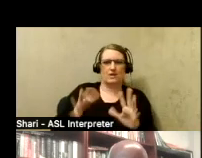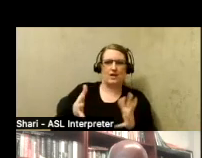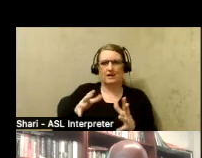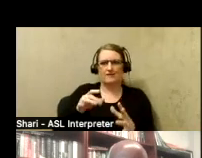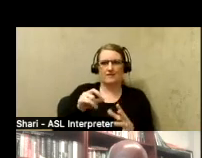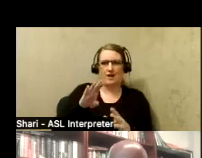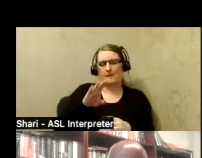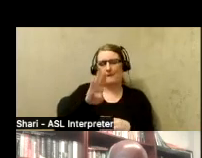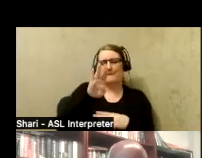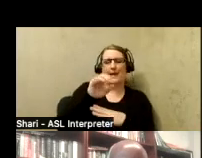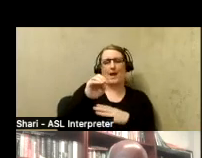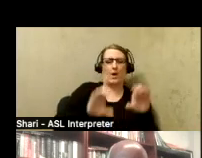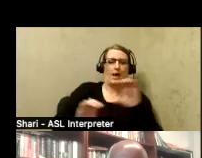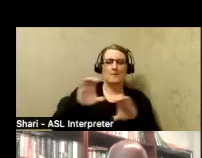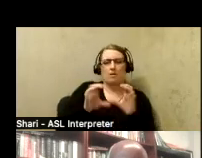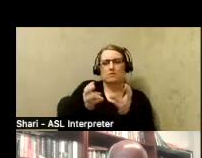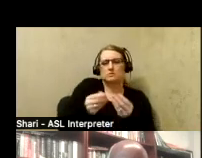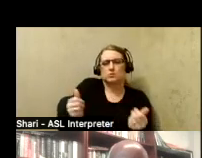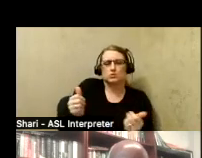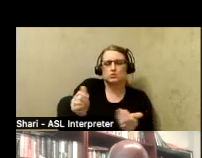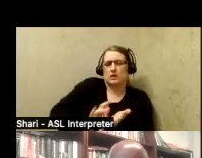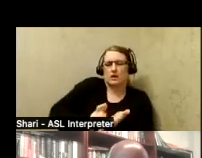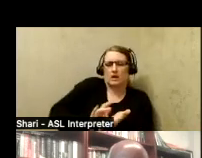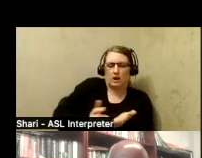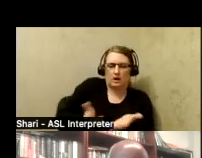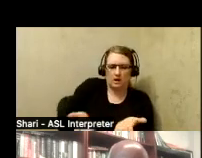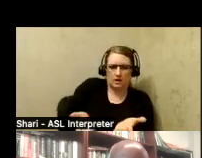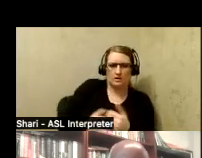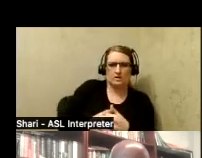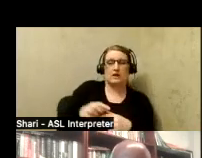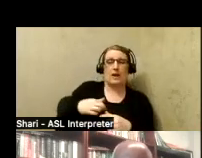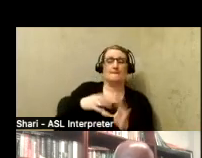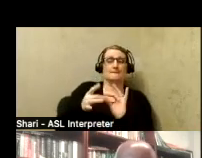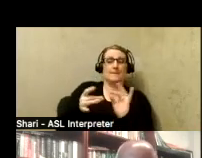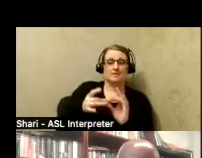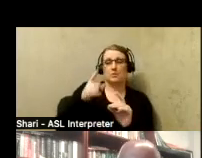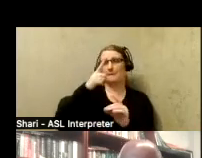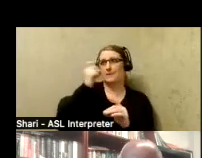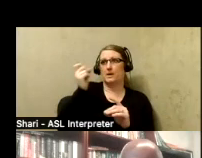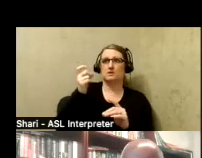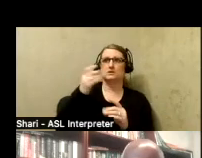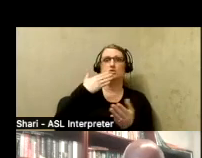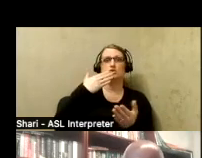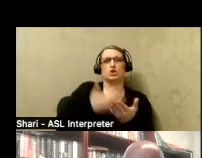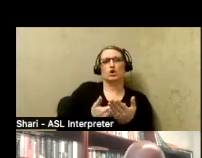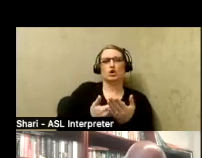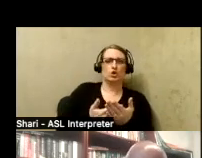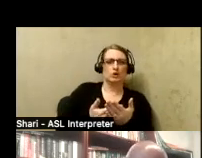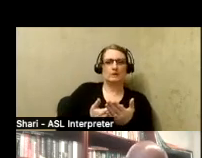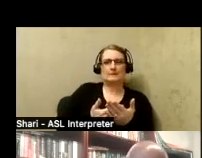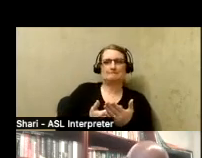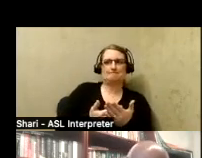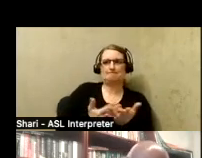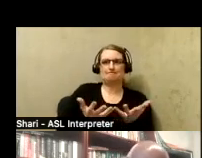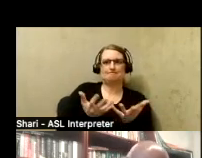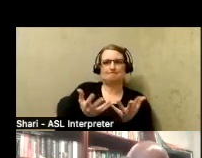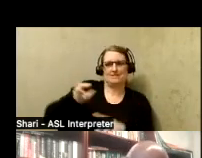of solution. And I think I'm mentioning this work because I think it's a good microcosm of the history and the